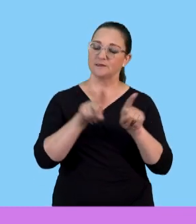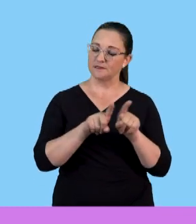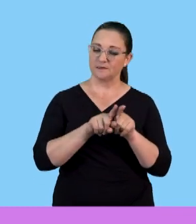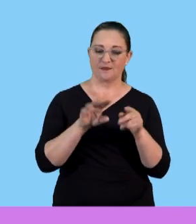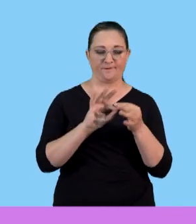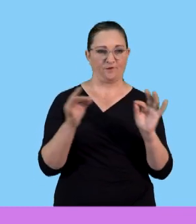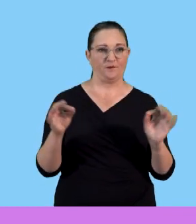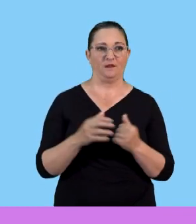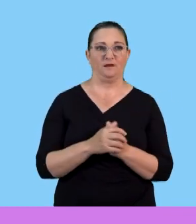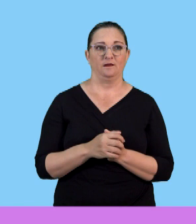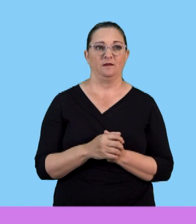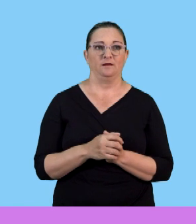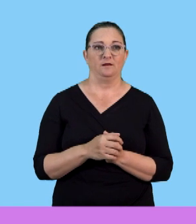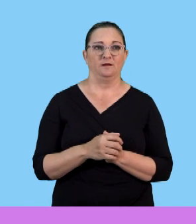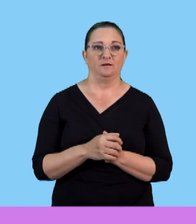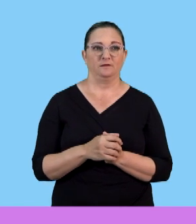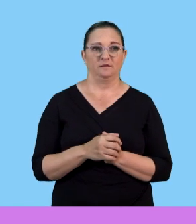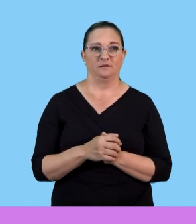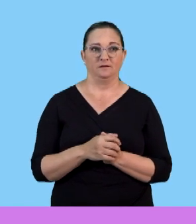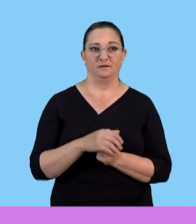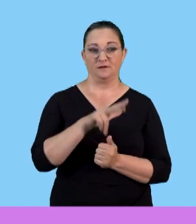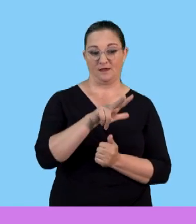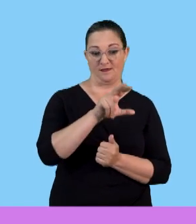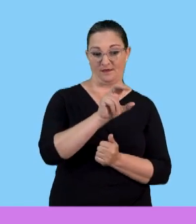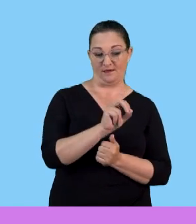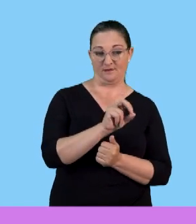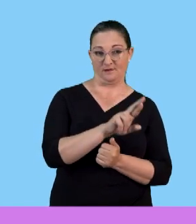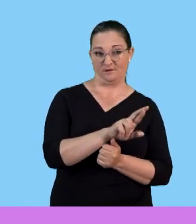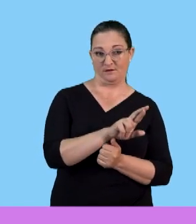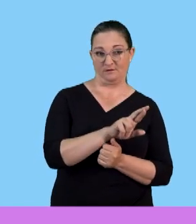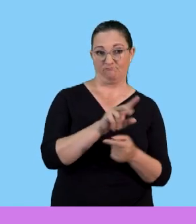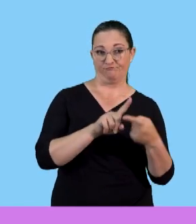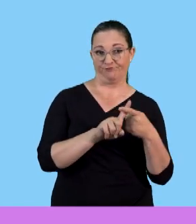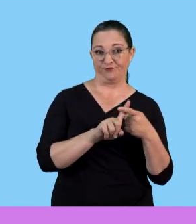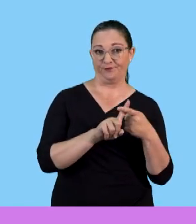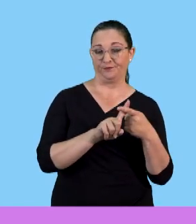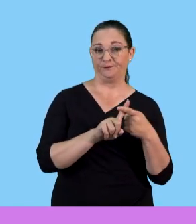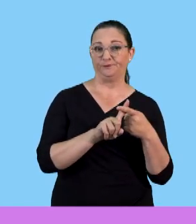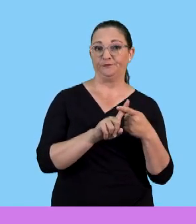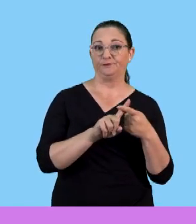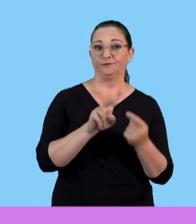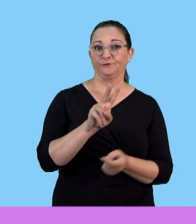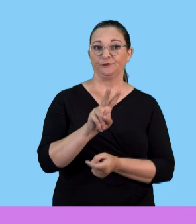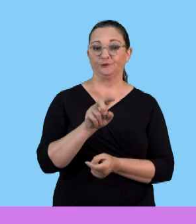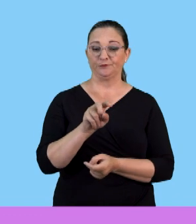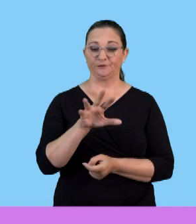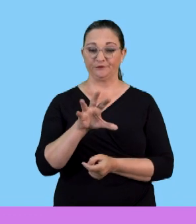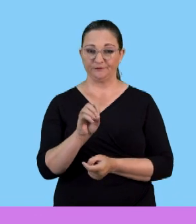using the same formula, we have 80 rand plus